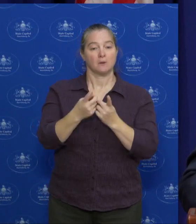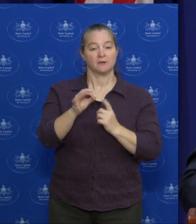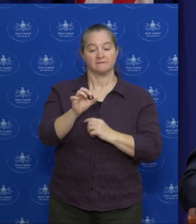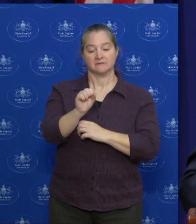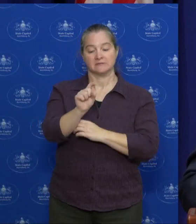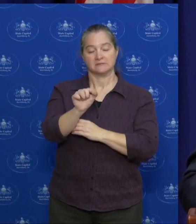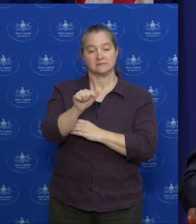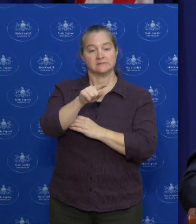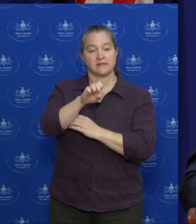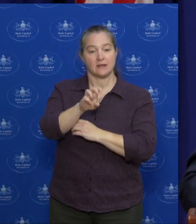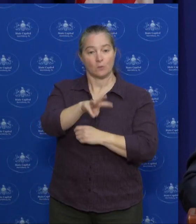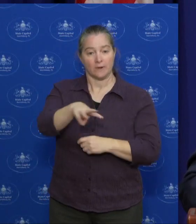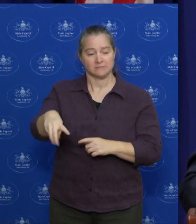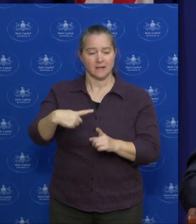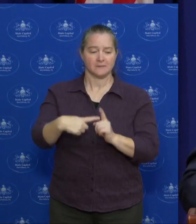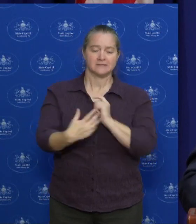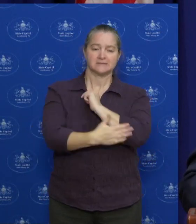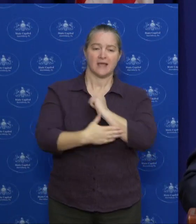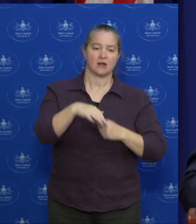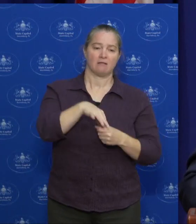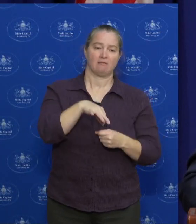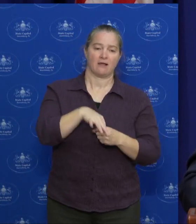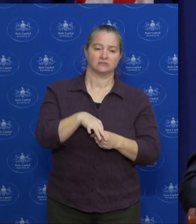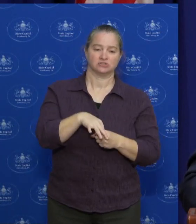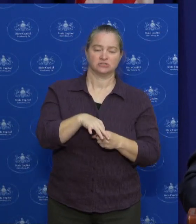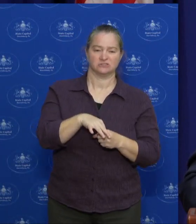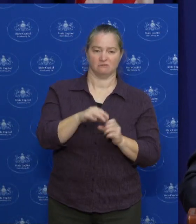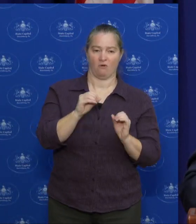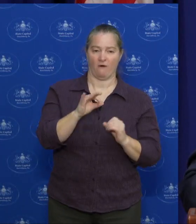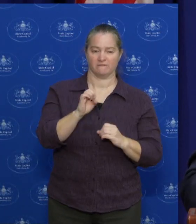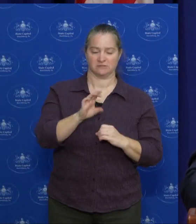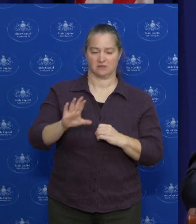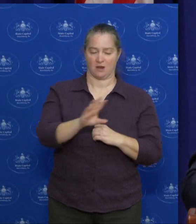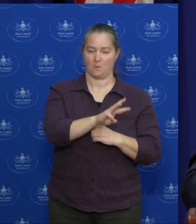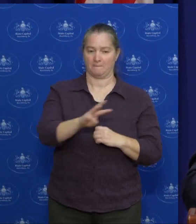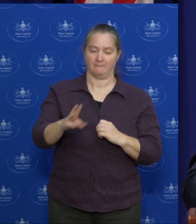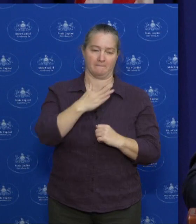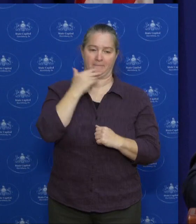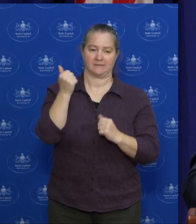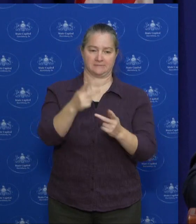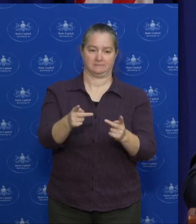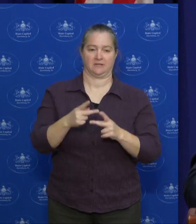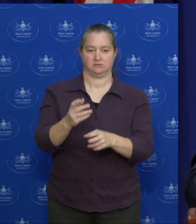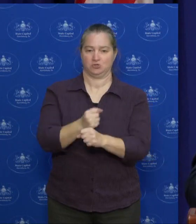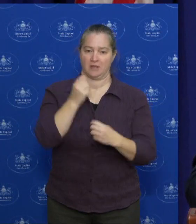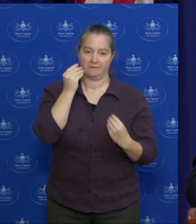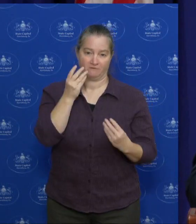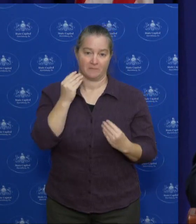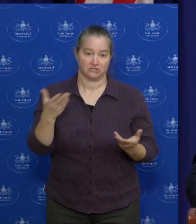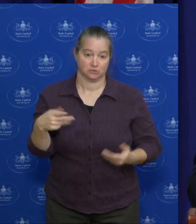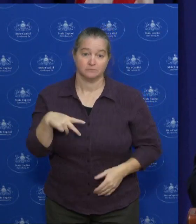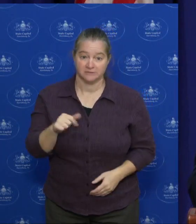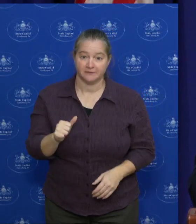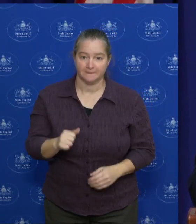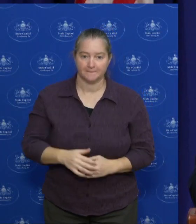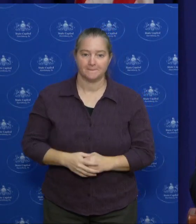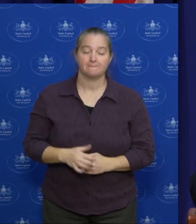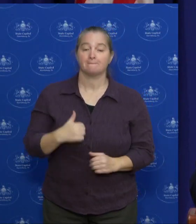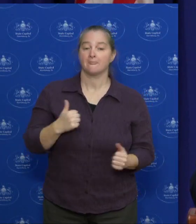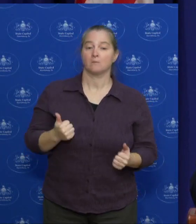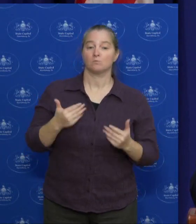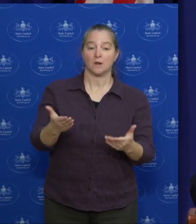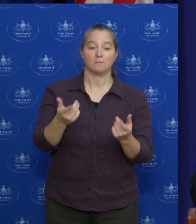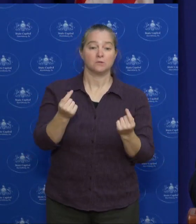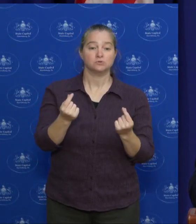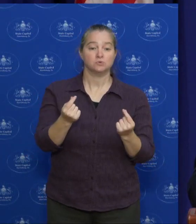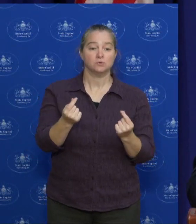and county election office websites are the best sources for information about elections in Pennsylvania. I recommend